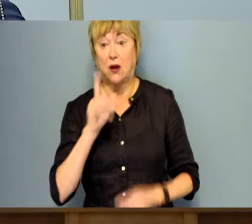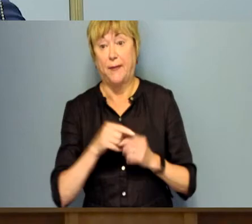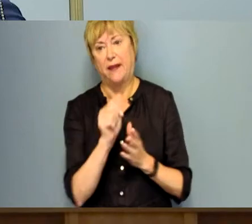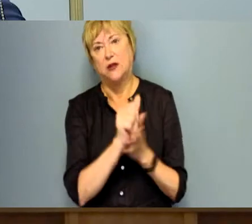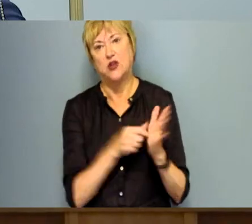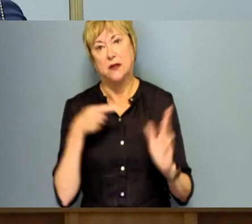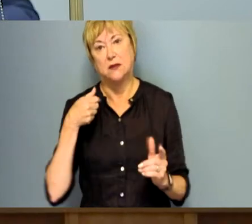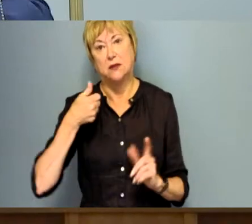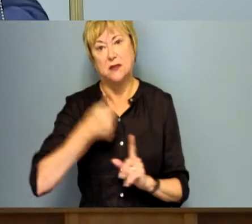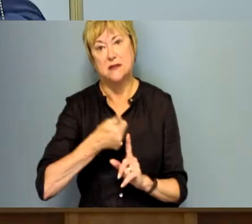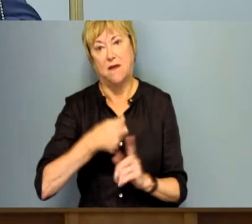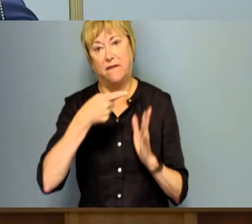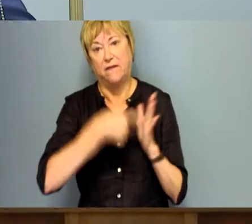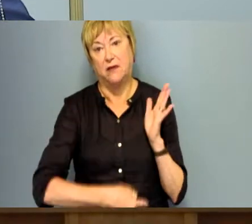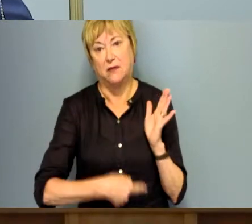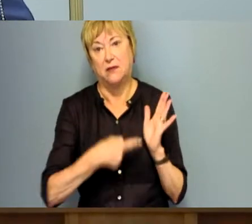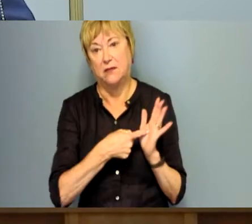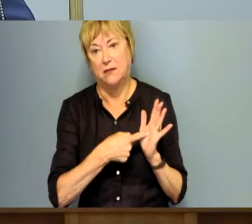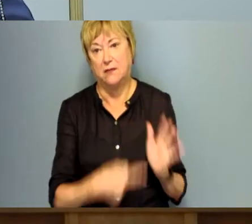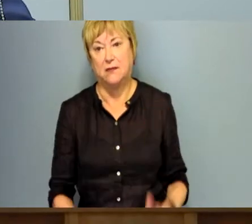Andy Warren?